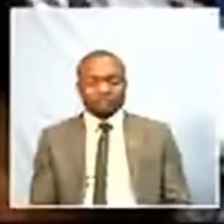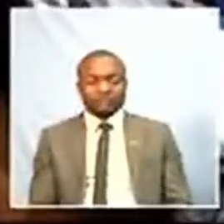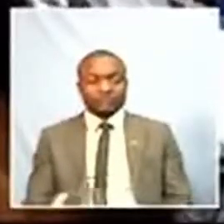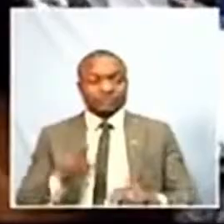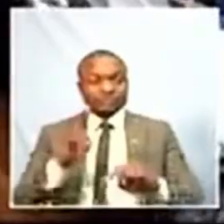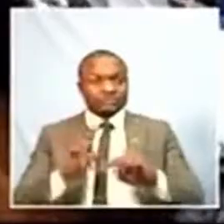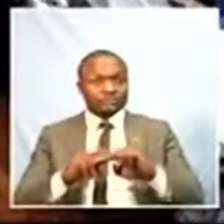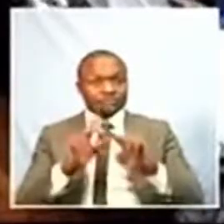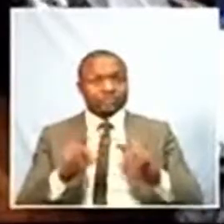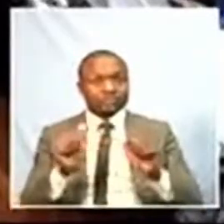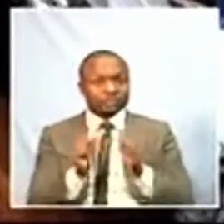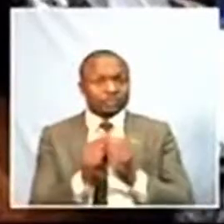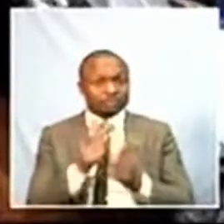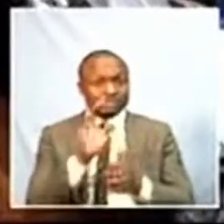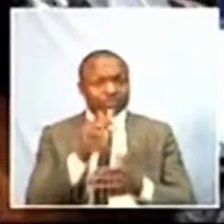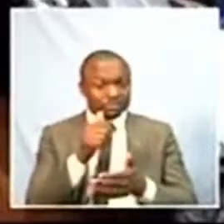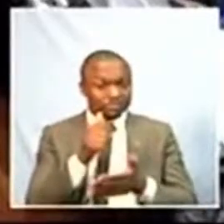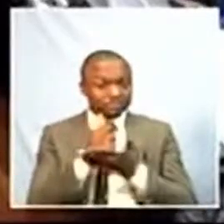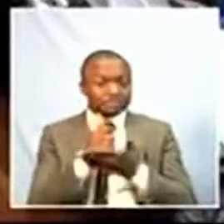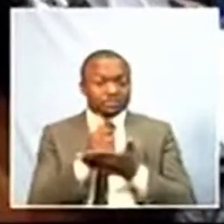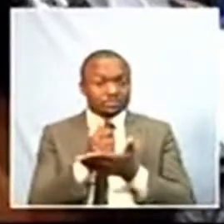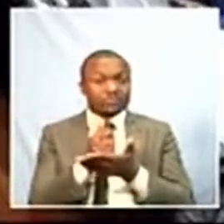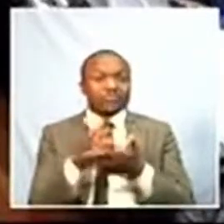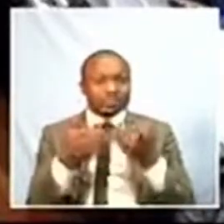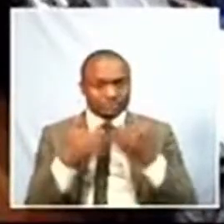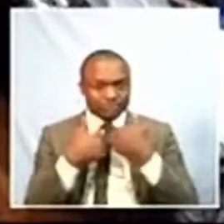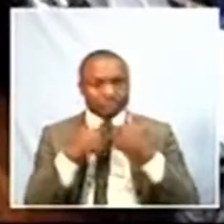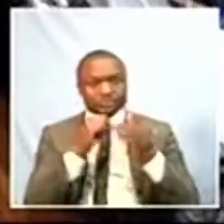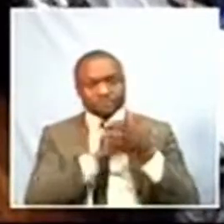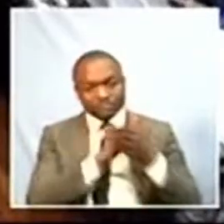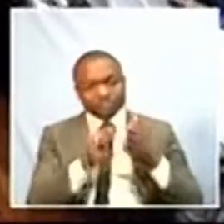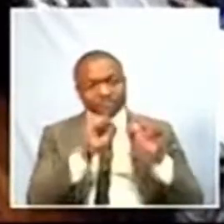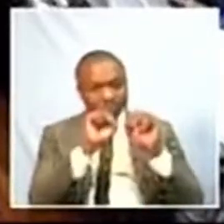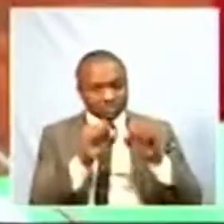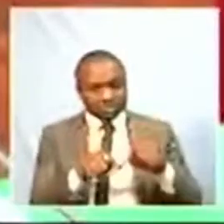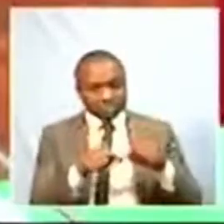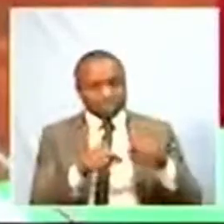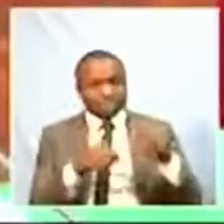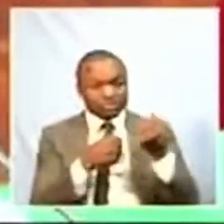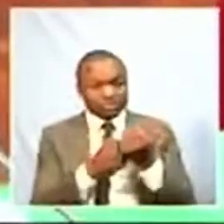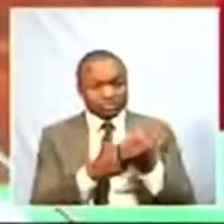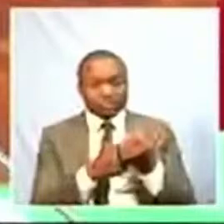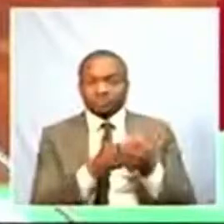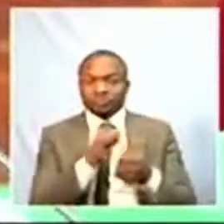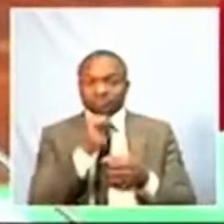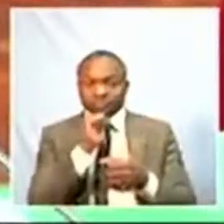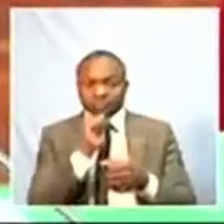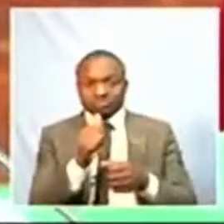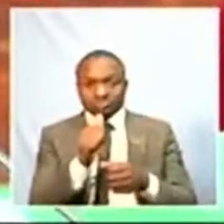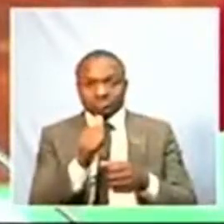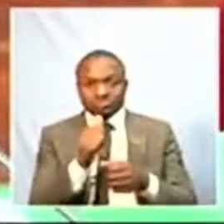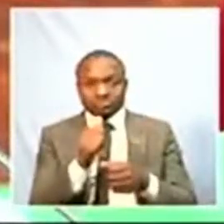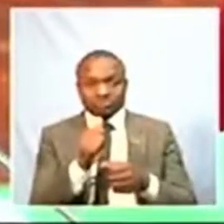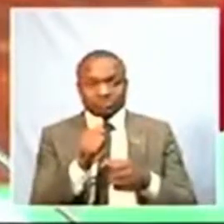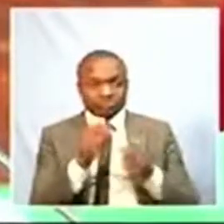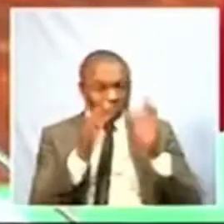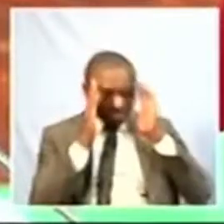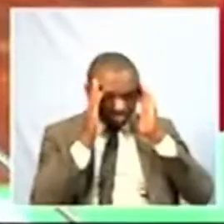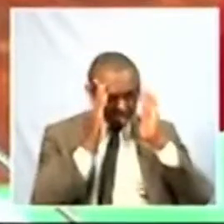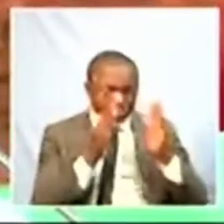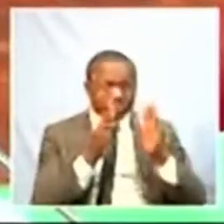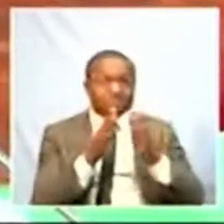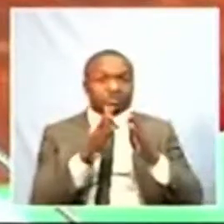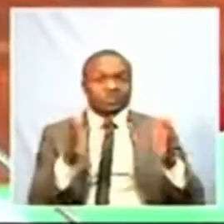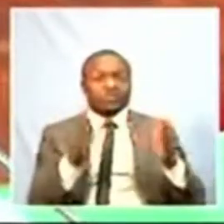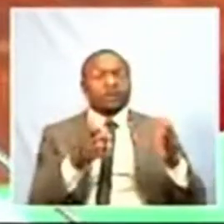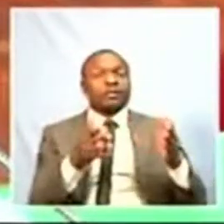Chair, with your indulgence, we do have the statement that can speak to that. It's just regrettable that we didn't draw attention to it. It's a very big document.